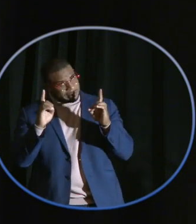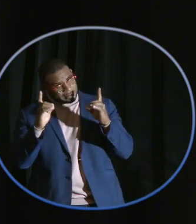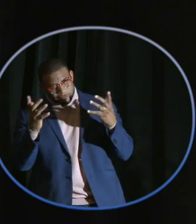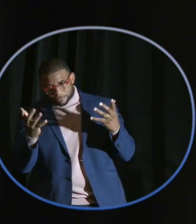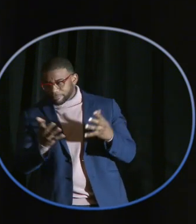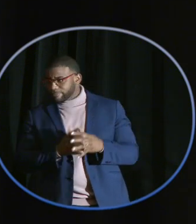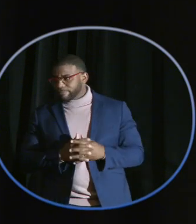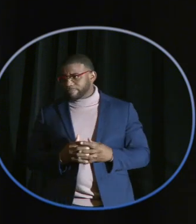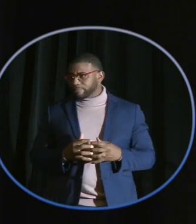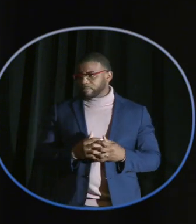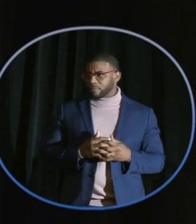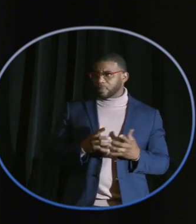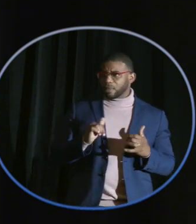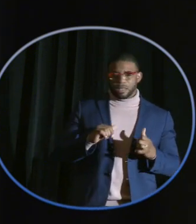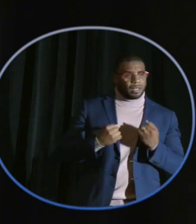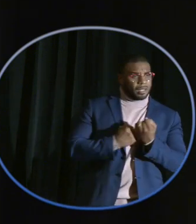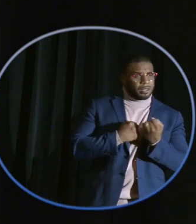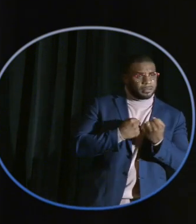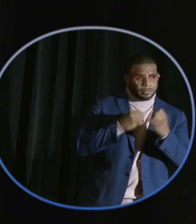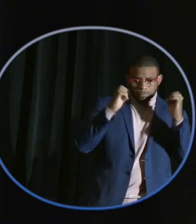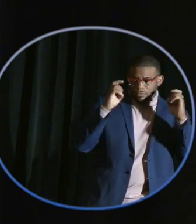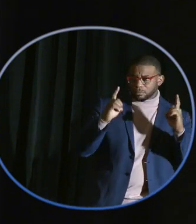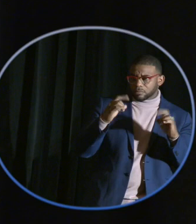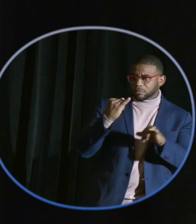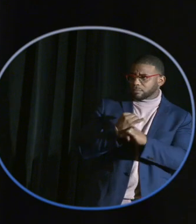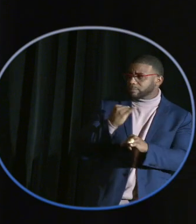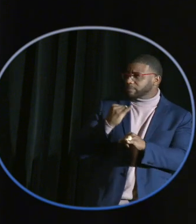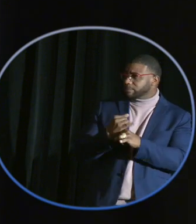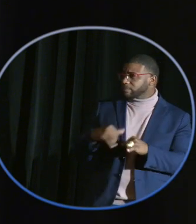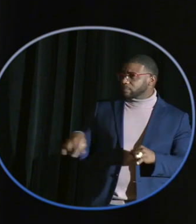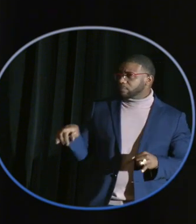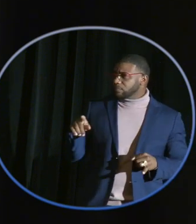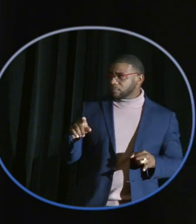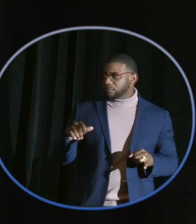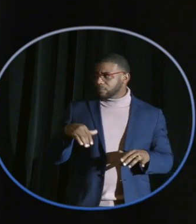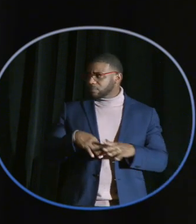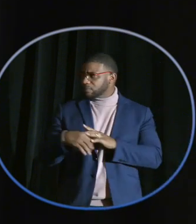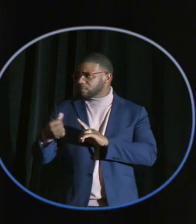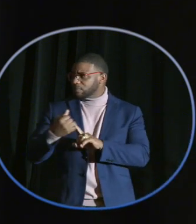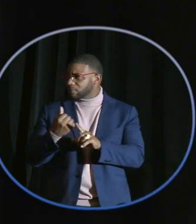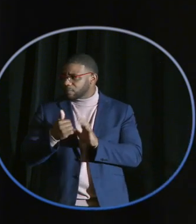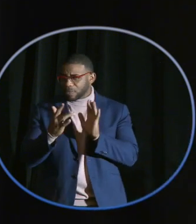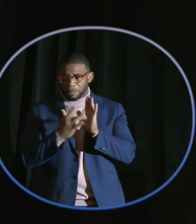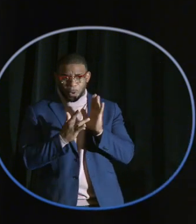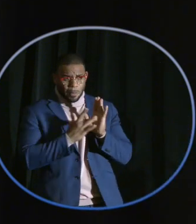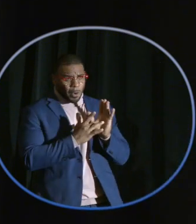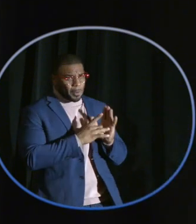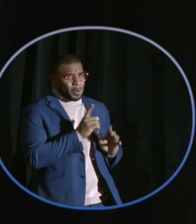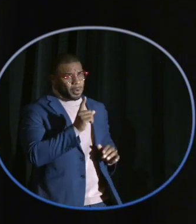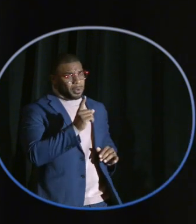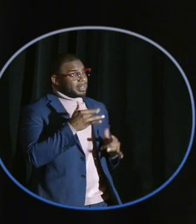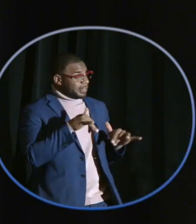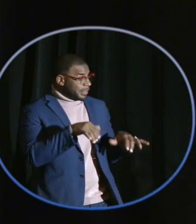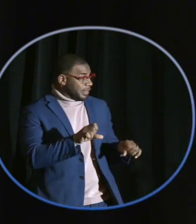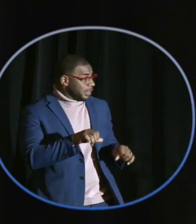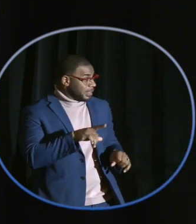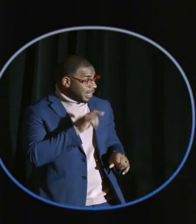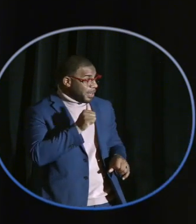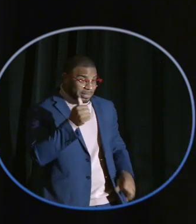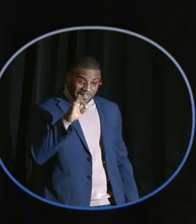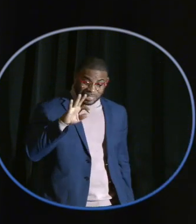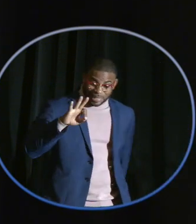Education and the support of educational institutions was under attack. And yes, that was